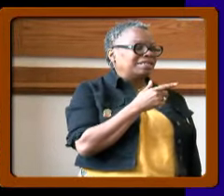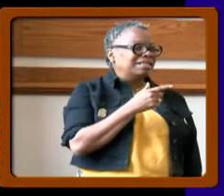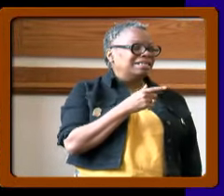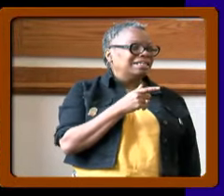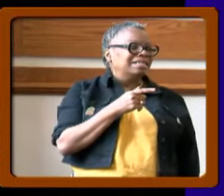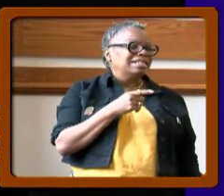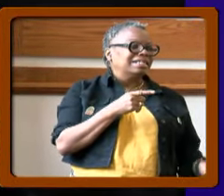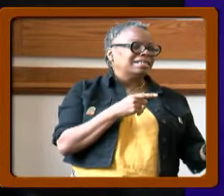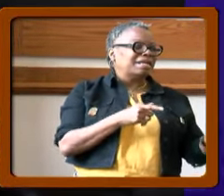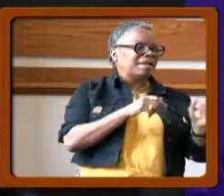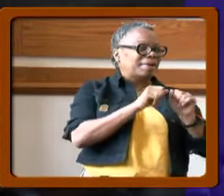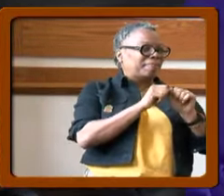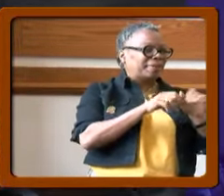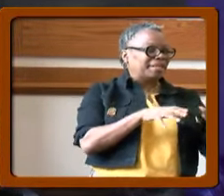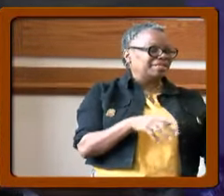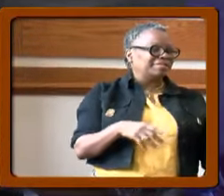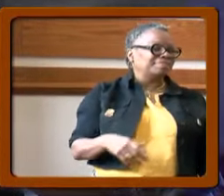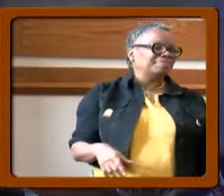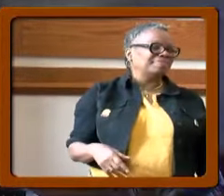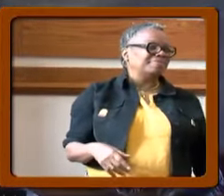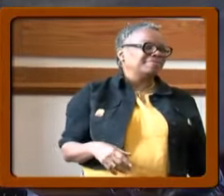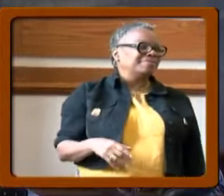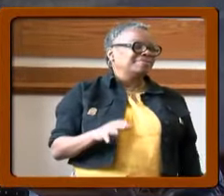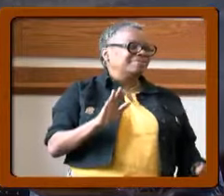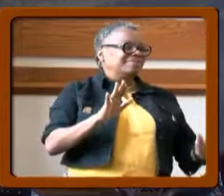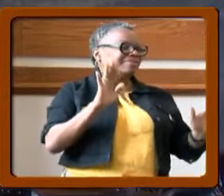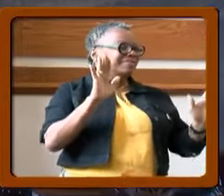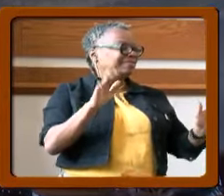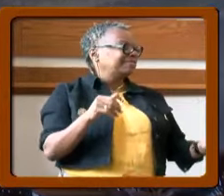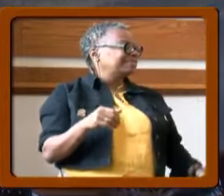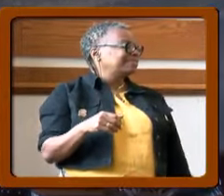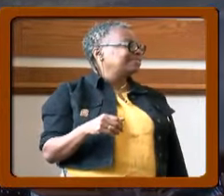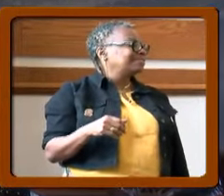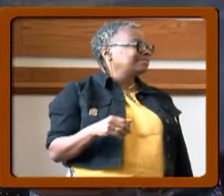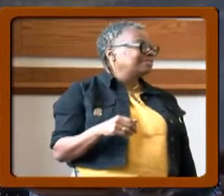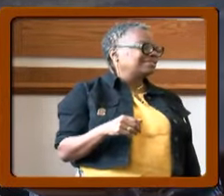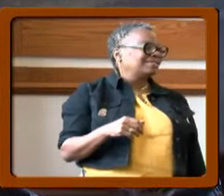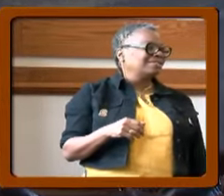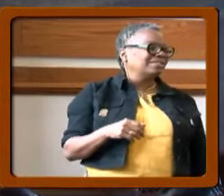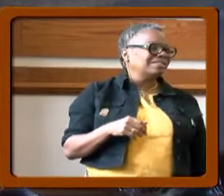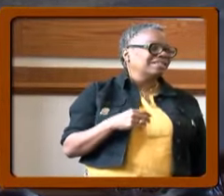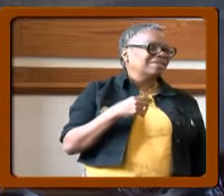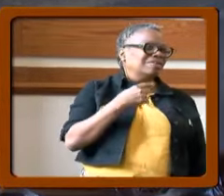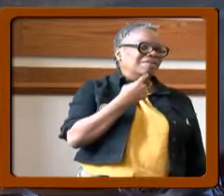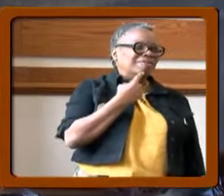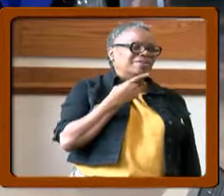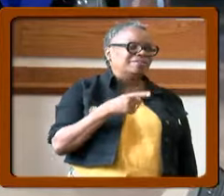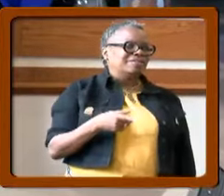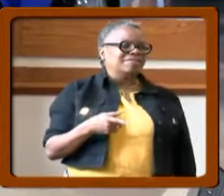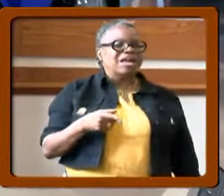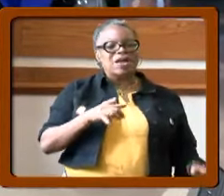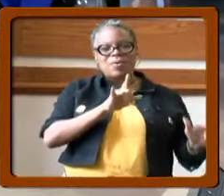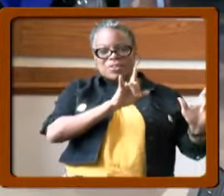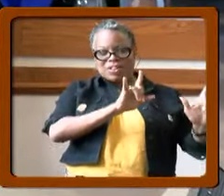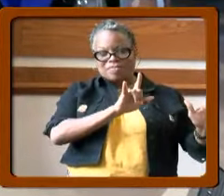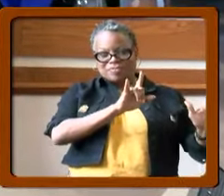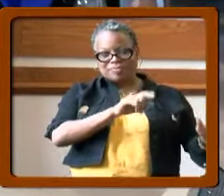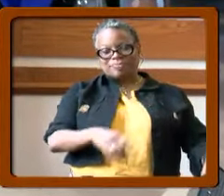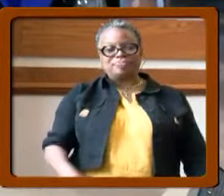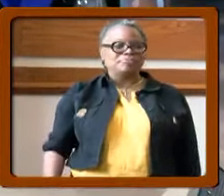you. Bless you. Wonderful. We'll miss you. And we love you.